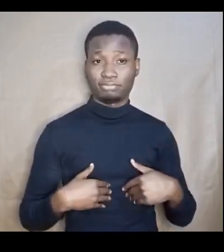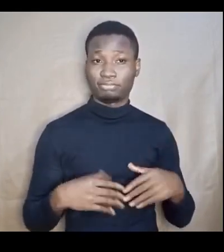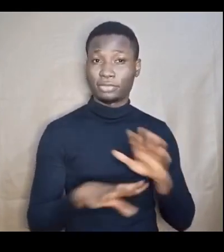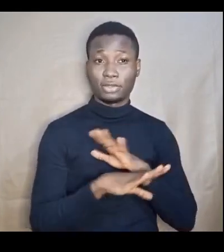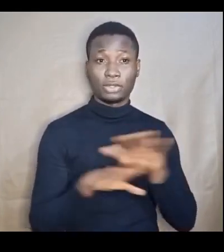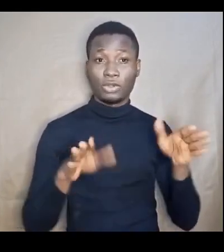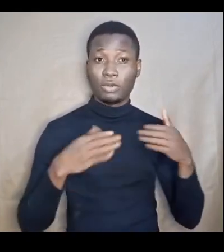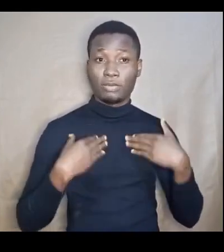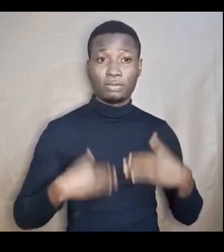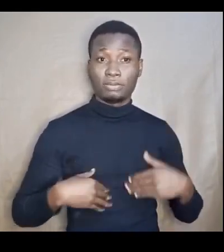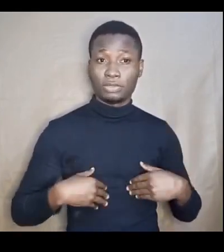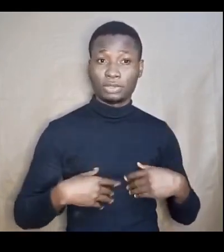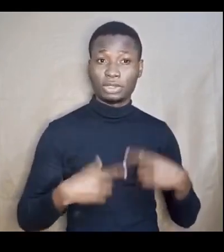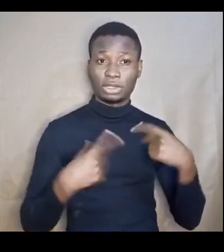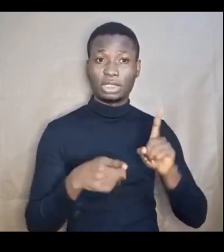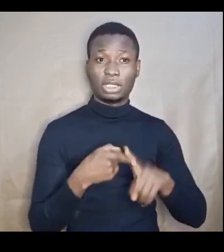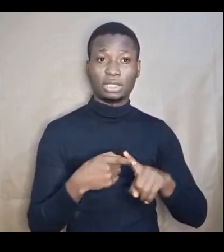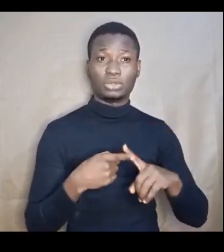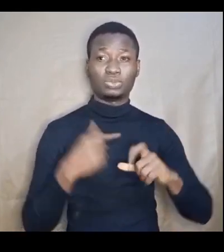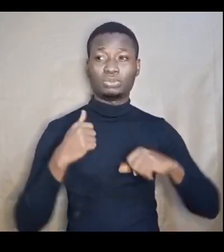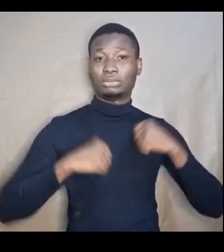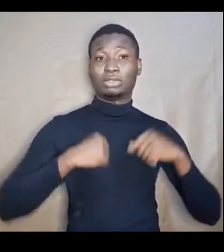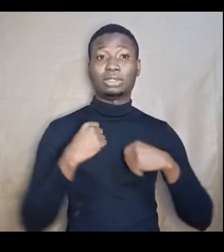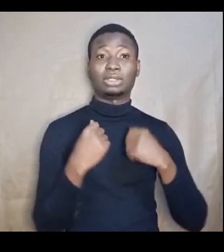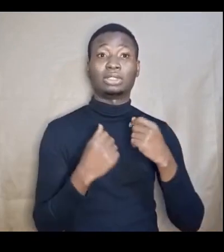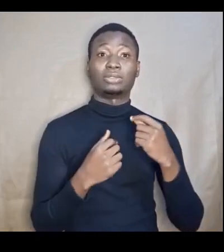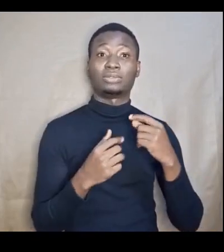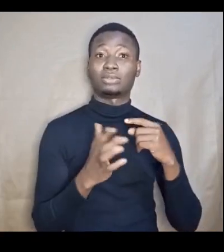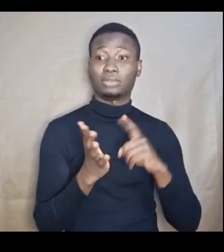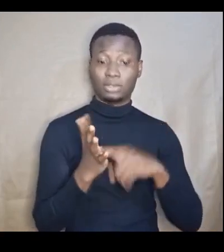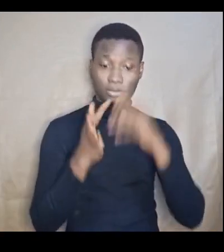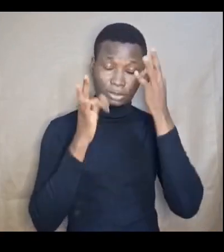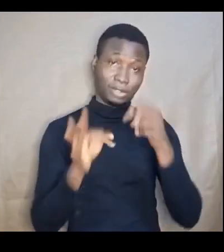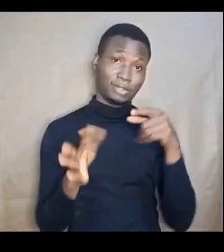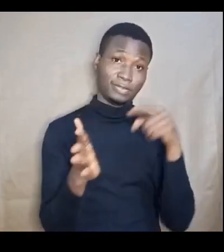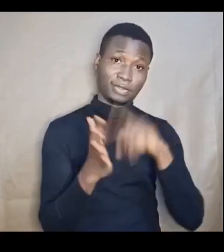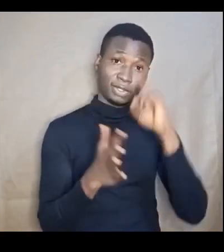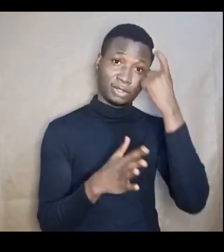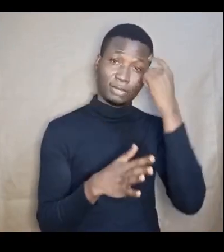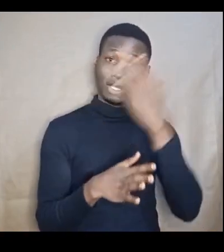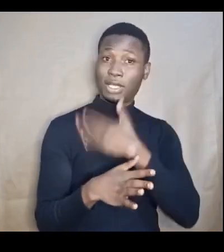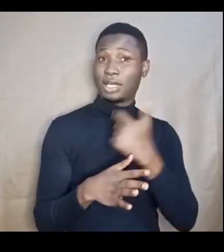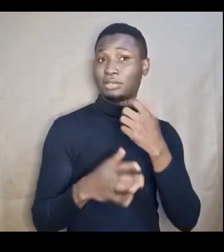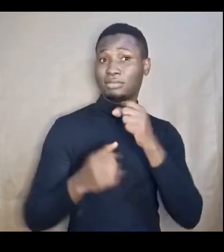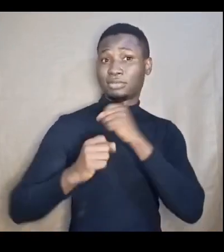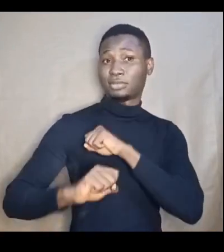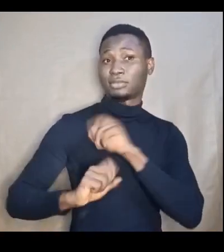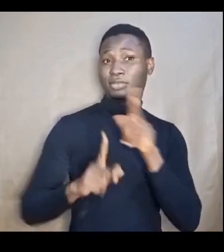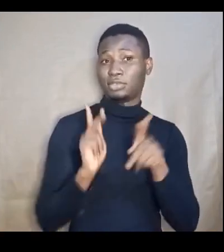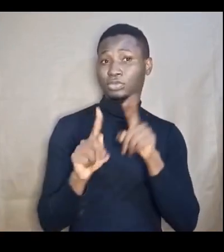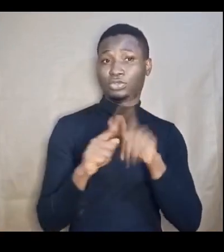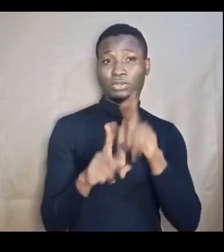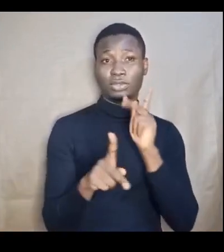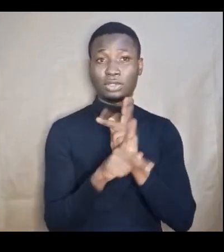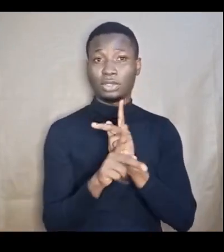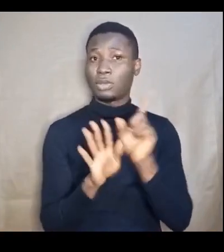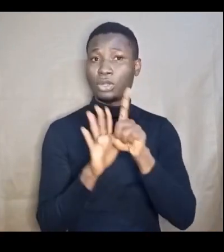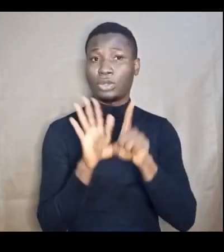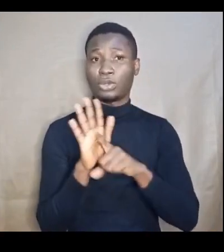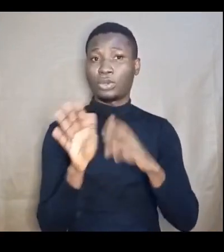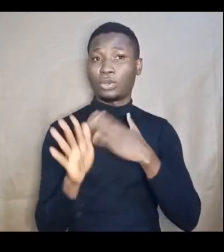dare to doubt the resolve of this government and the security agencies to maintain law and order.